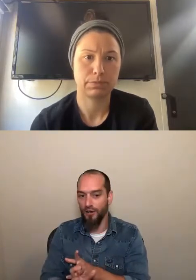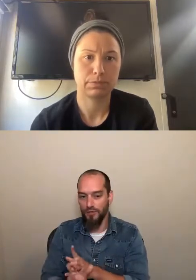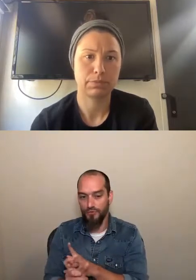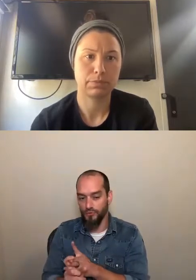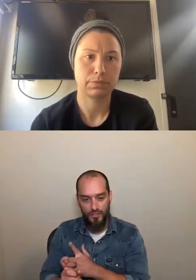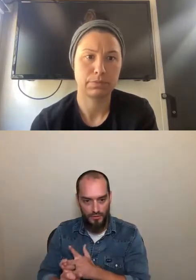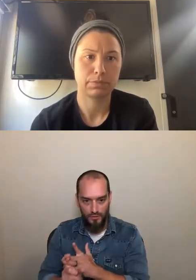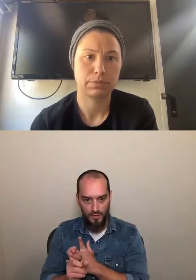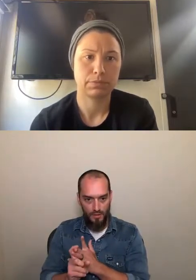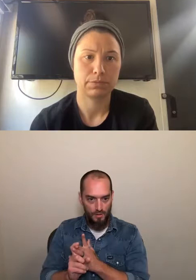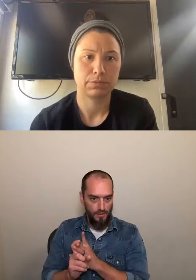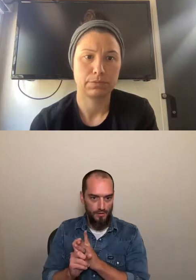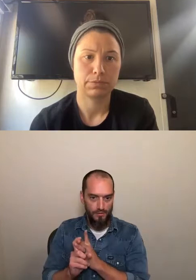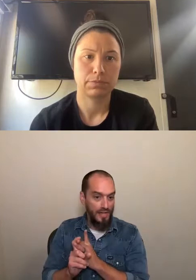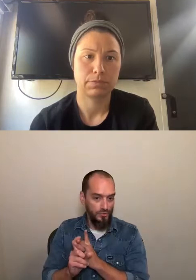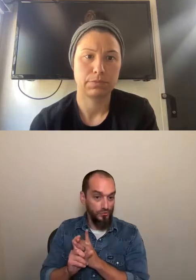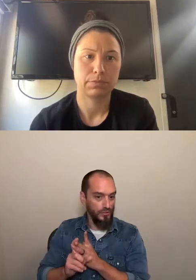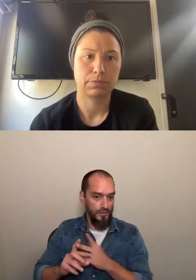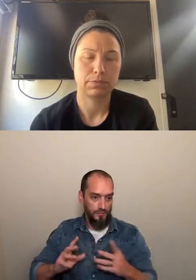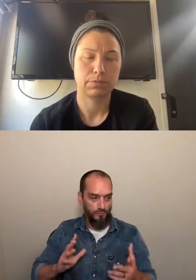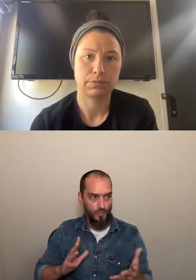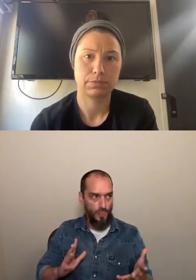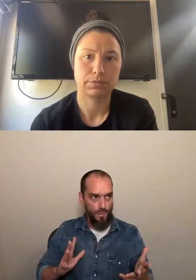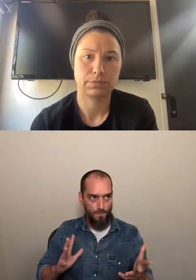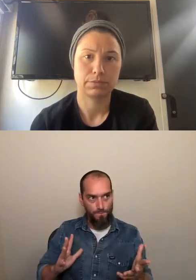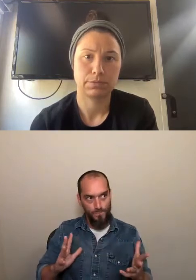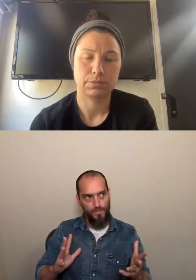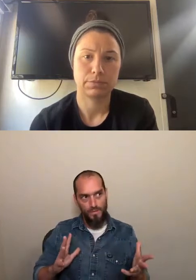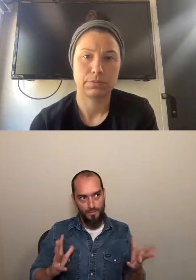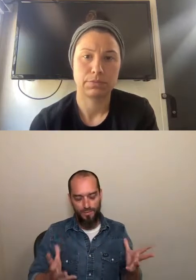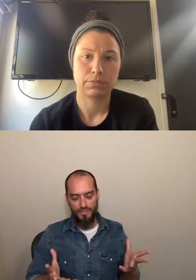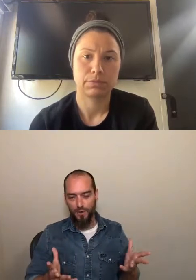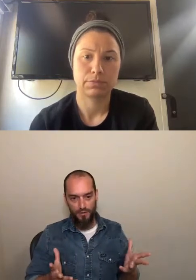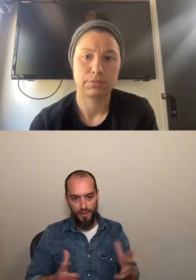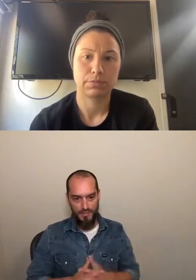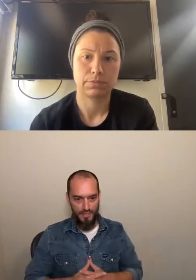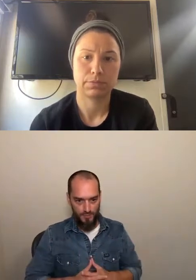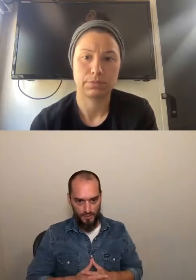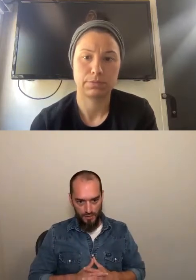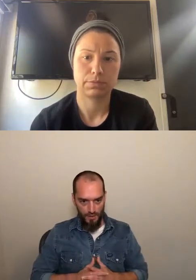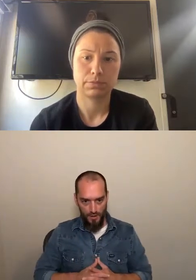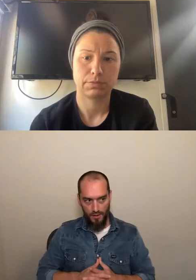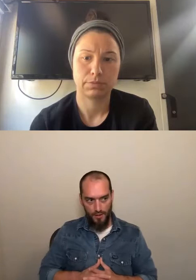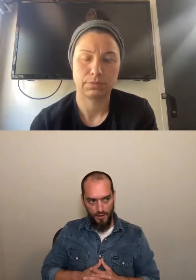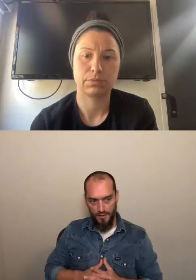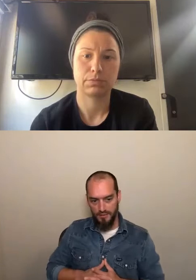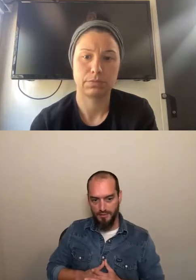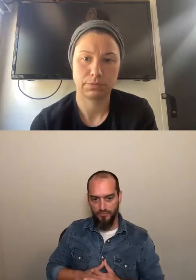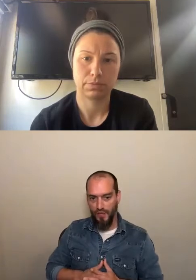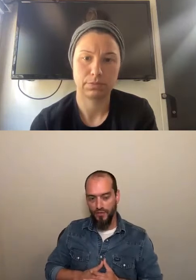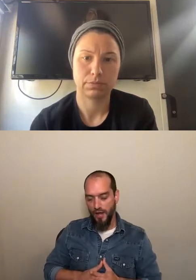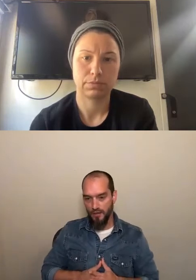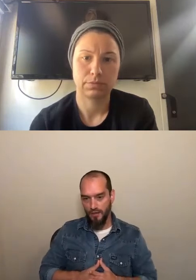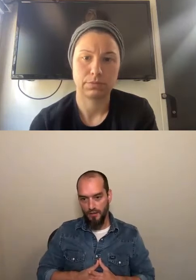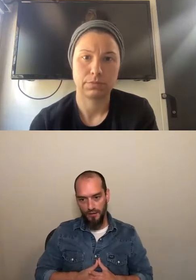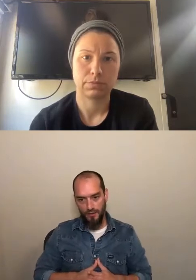as air infiltration. And that's really the biggest part of my assessment. I like to say,